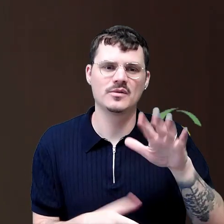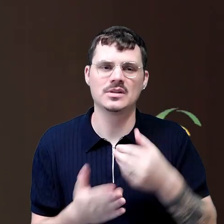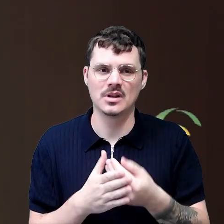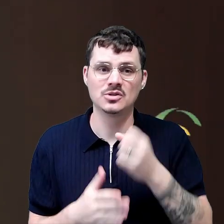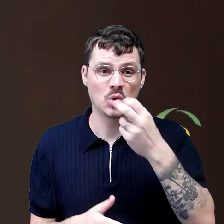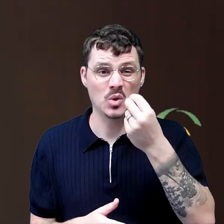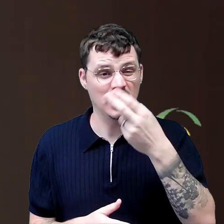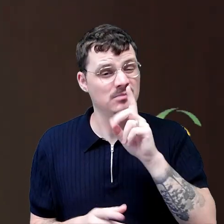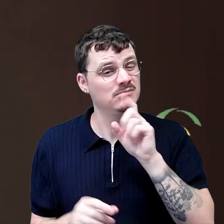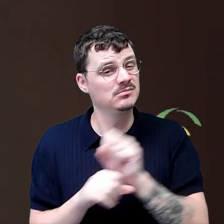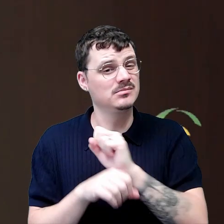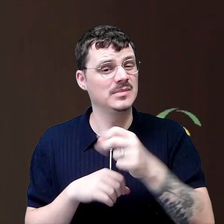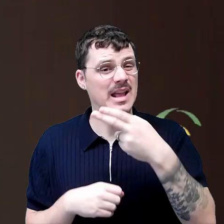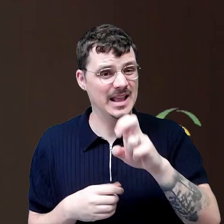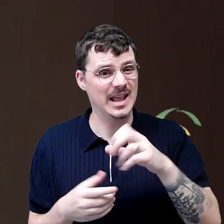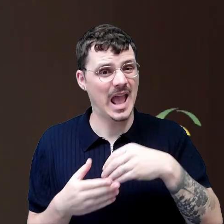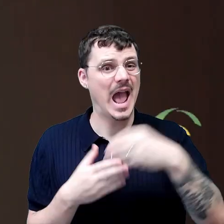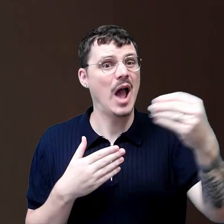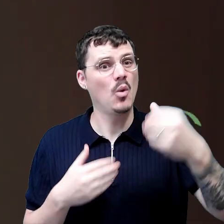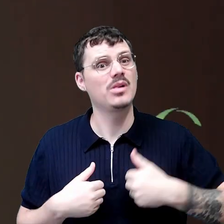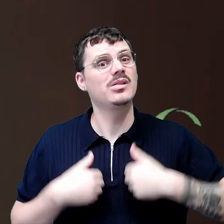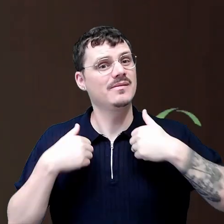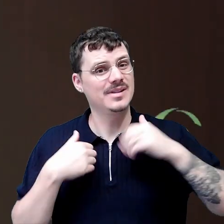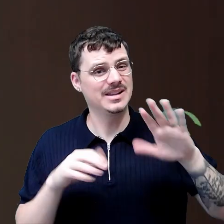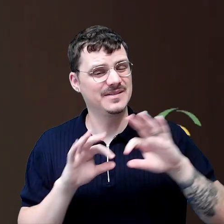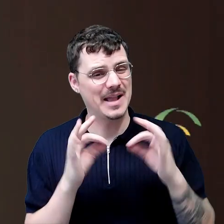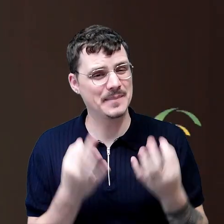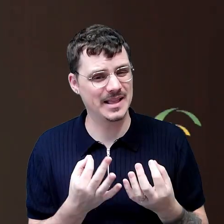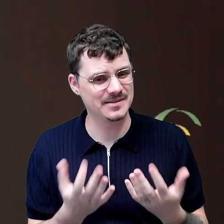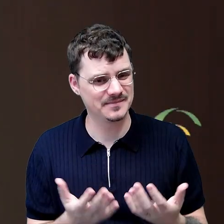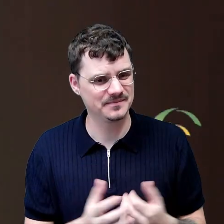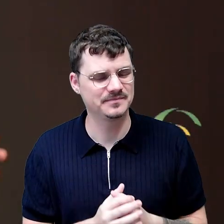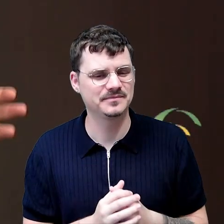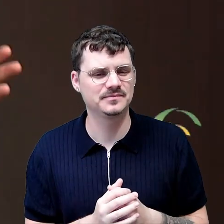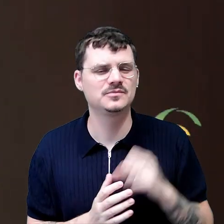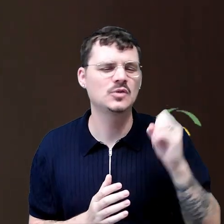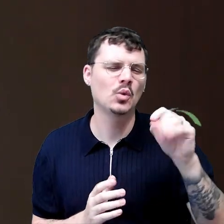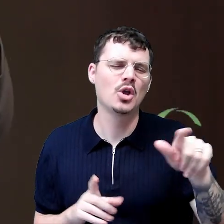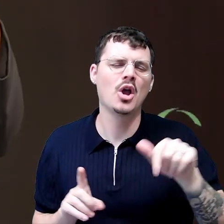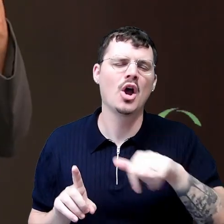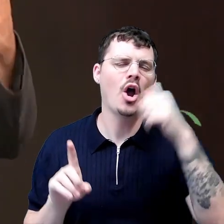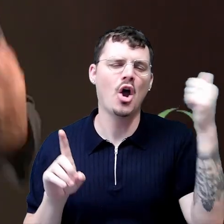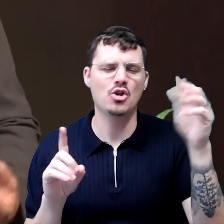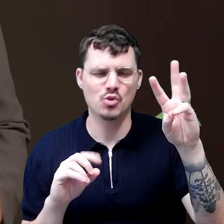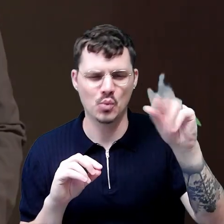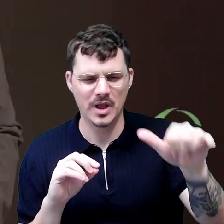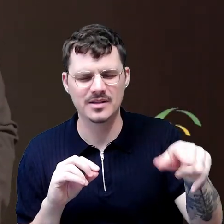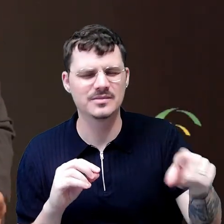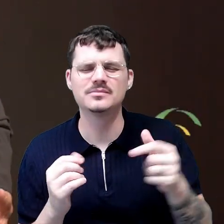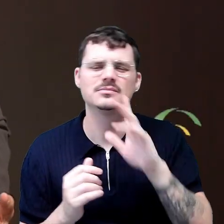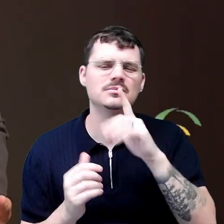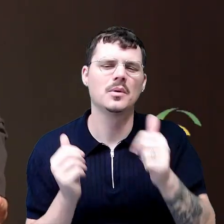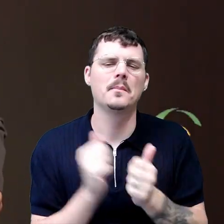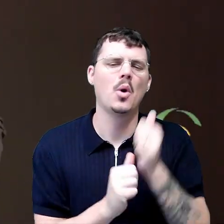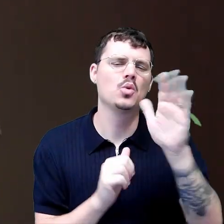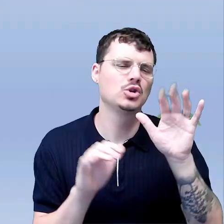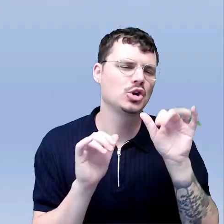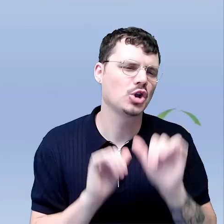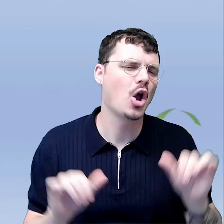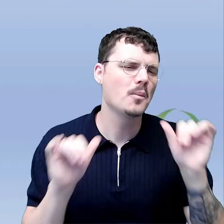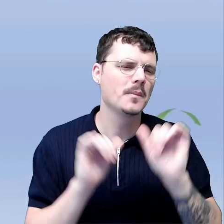he actually outlived his family prognosis. So the other way, and this is one of the most common